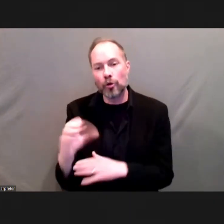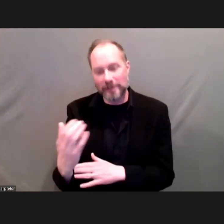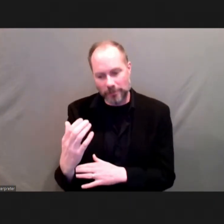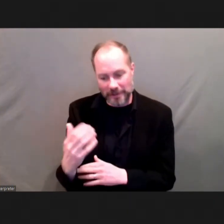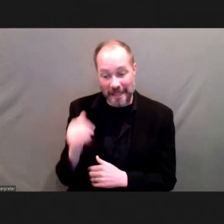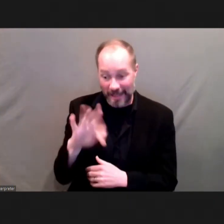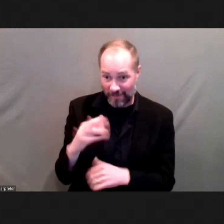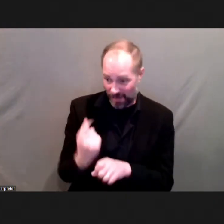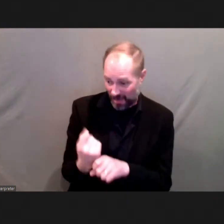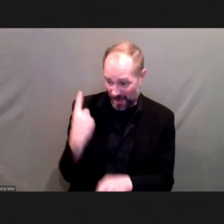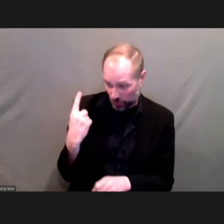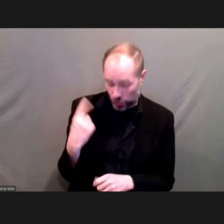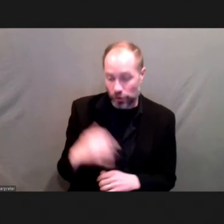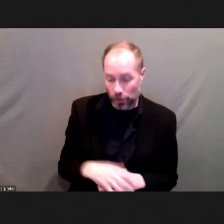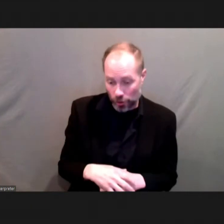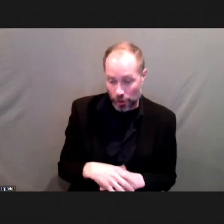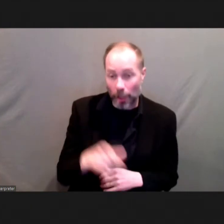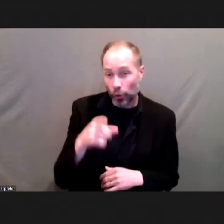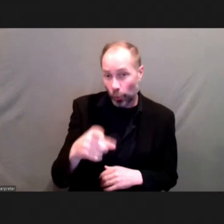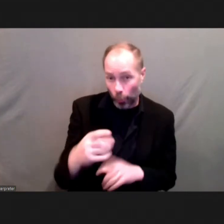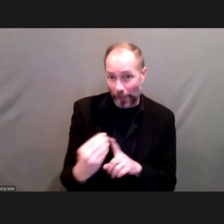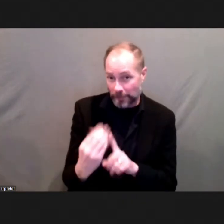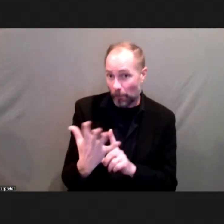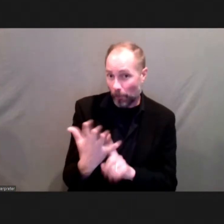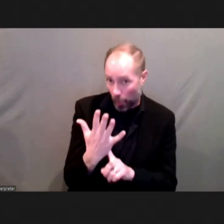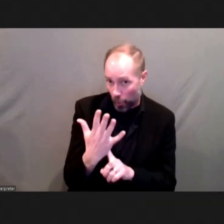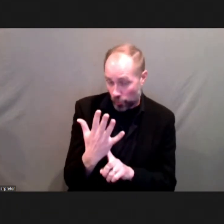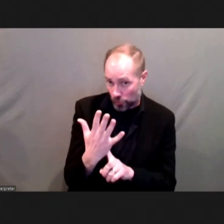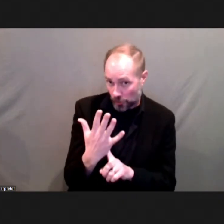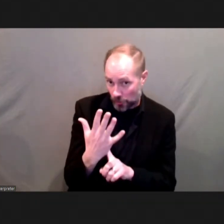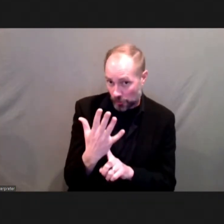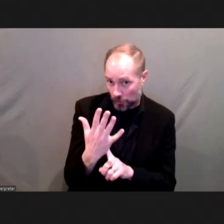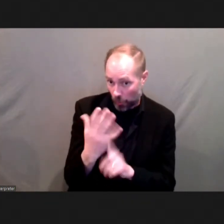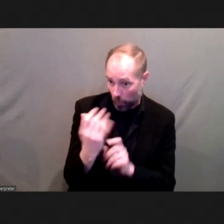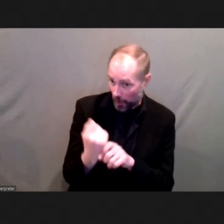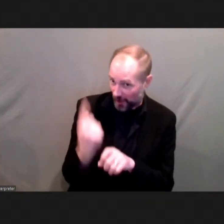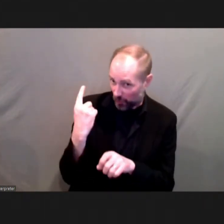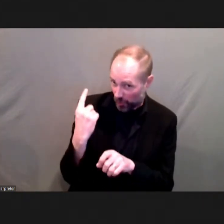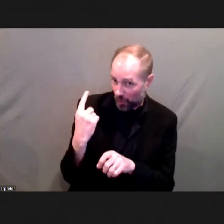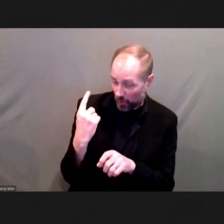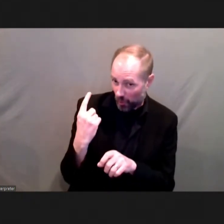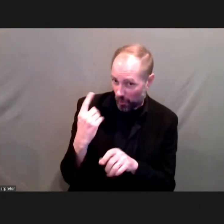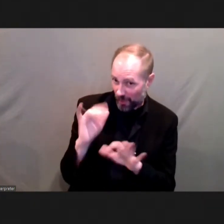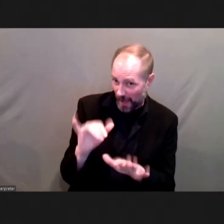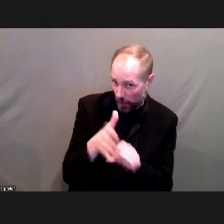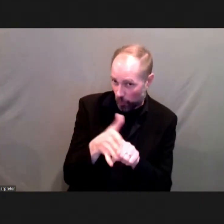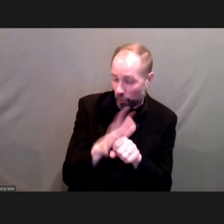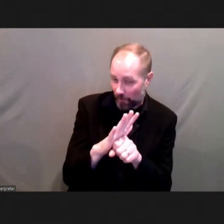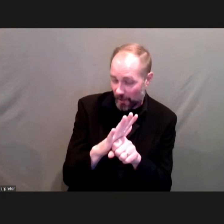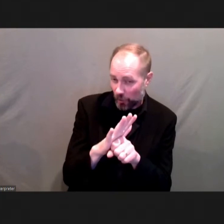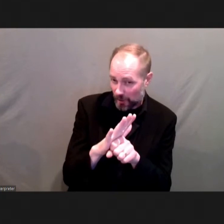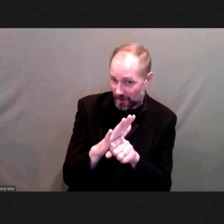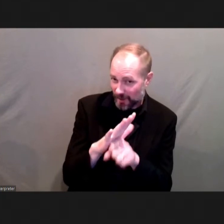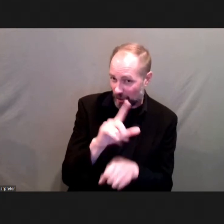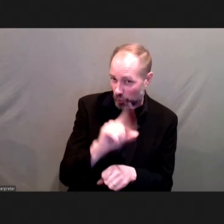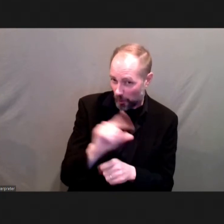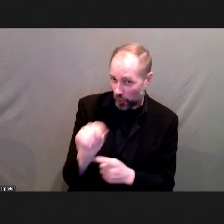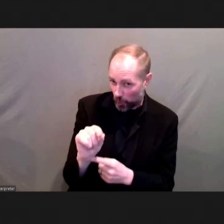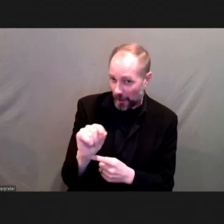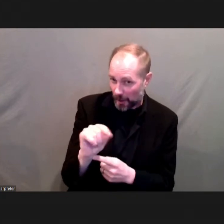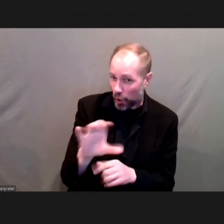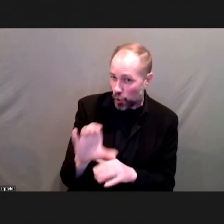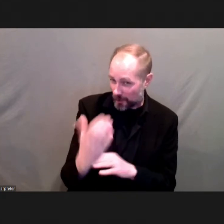year ago and you were exposed, breathed in COVID virus in 2020